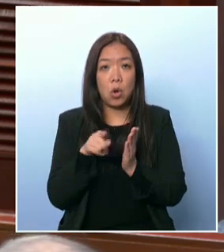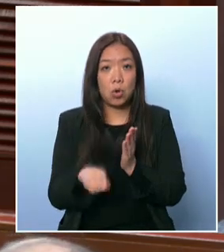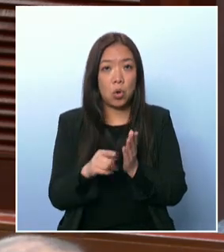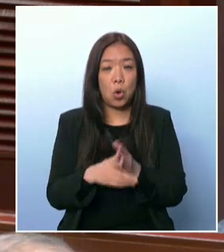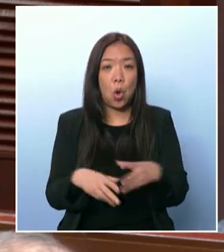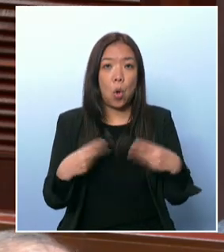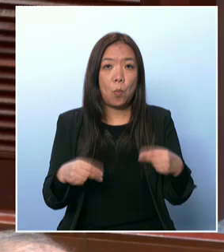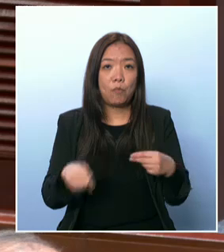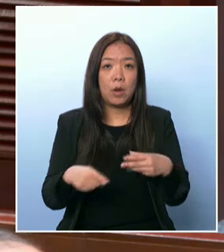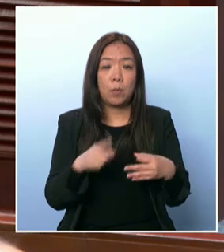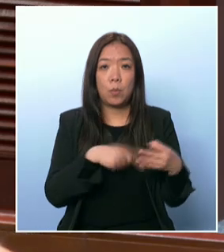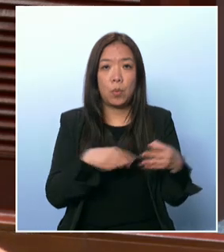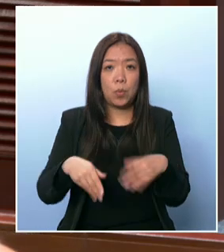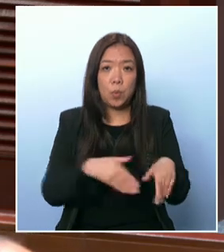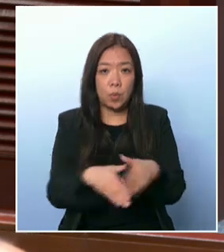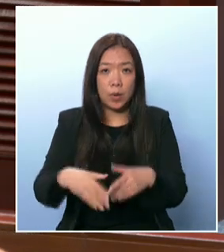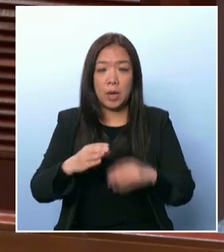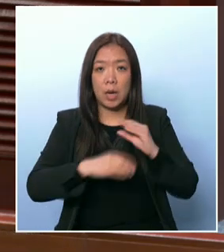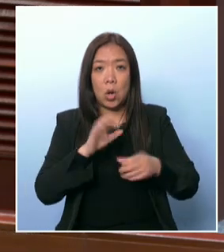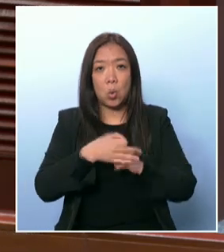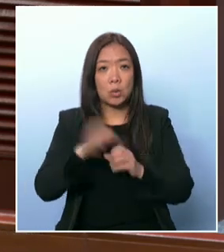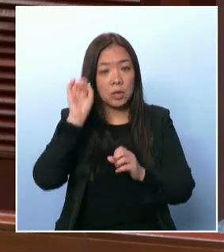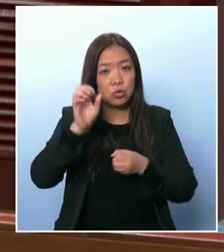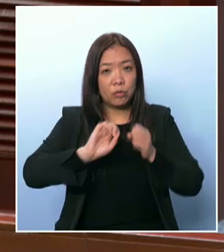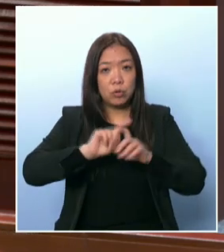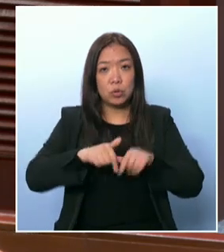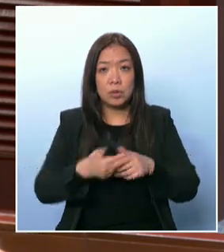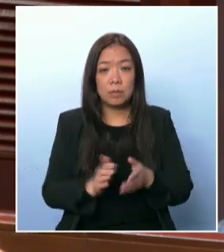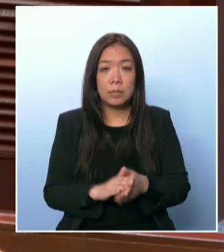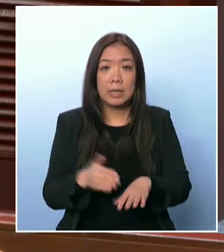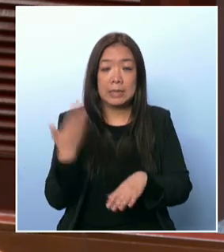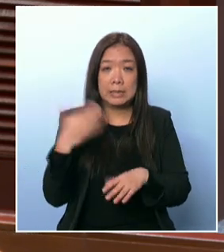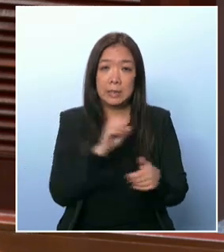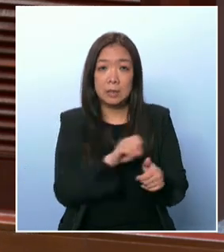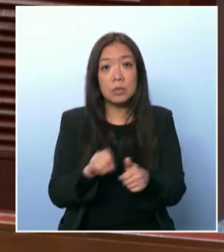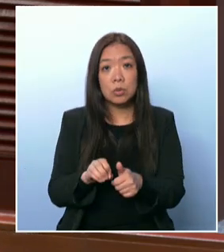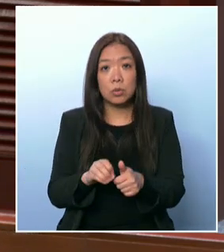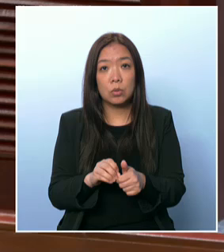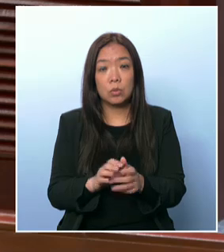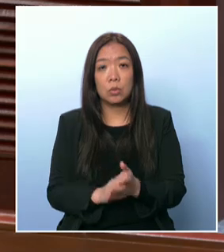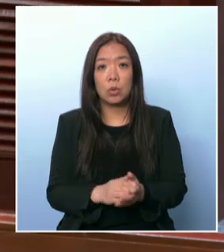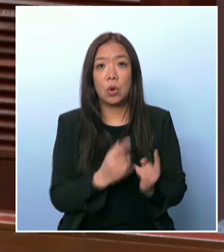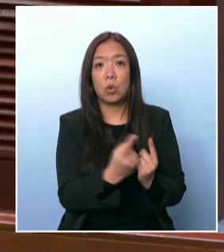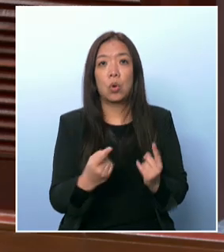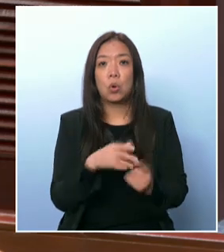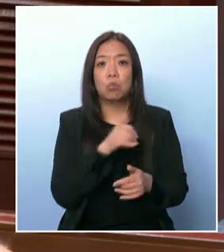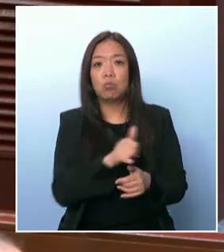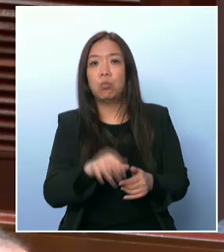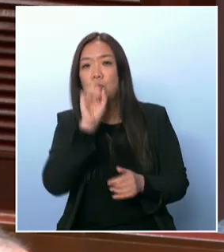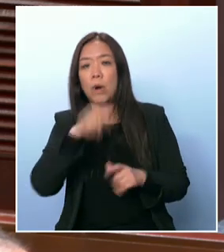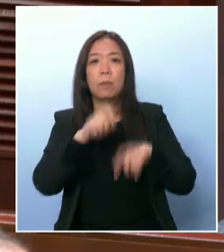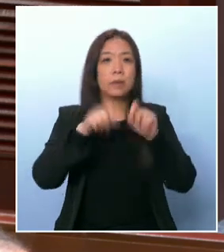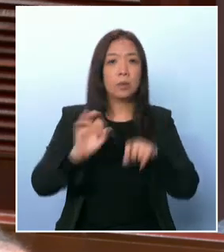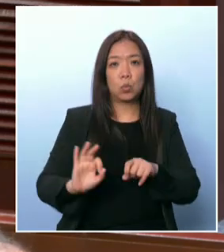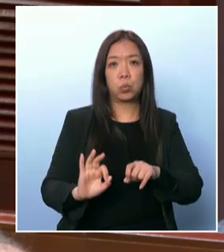It would be a shame if we don't treat our talents properly. Now, about the International Innovation